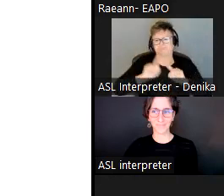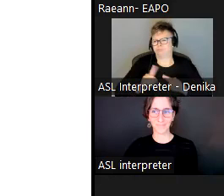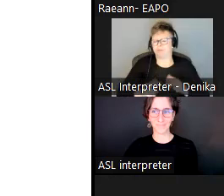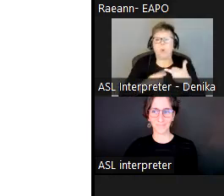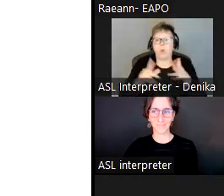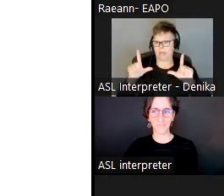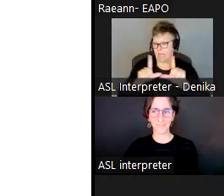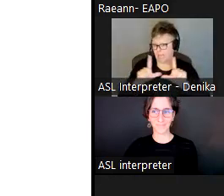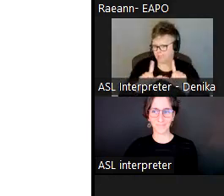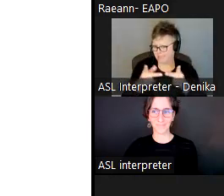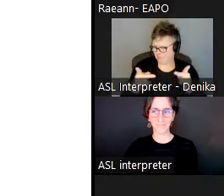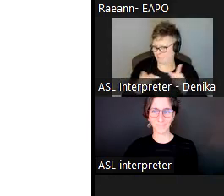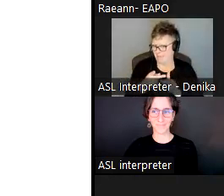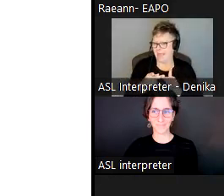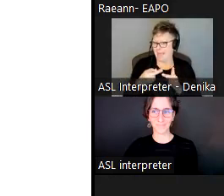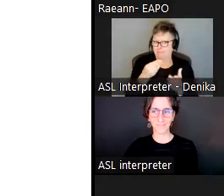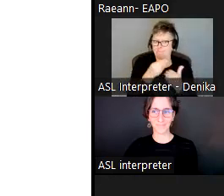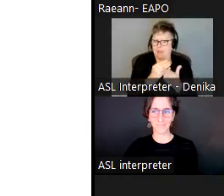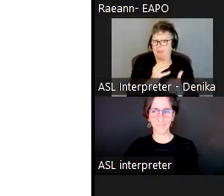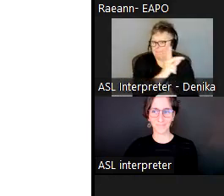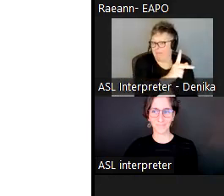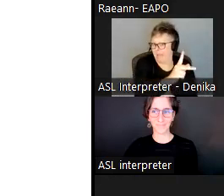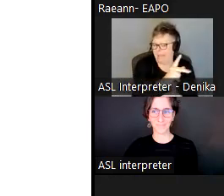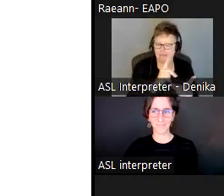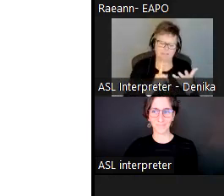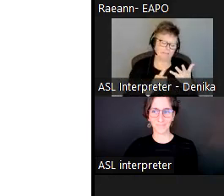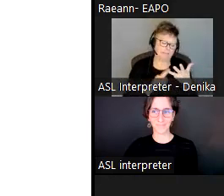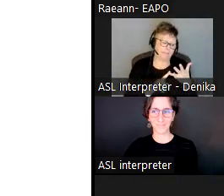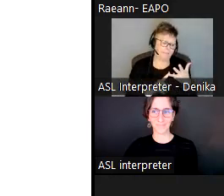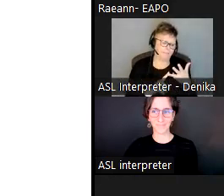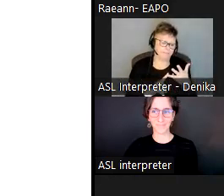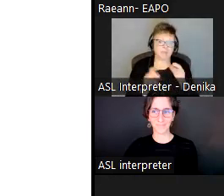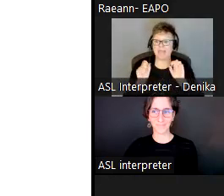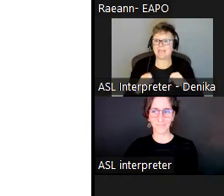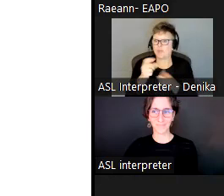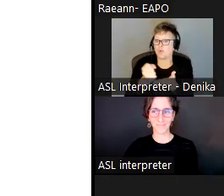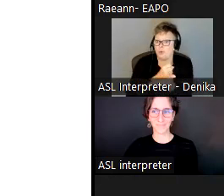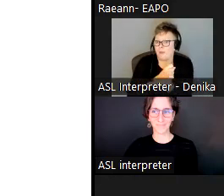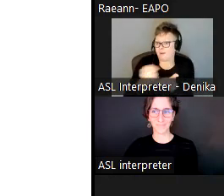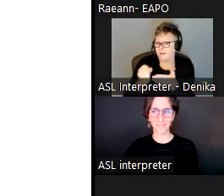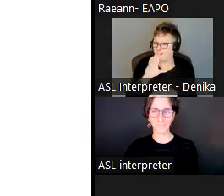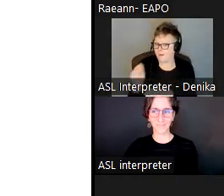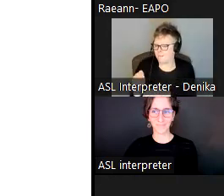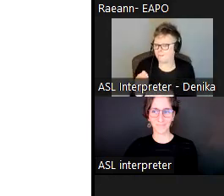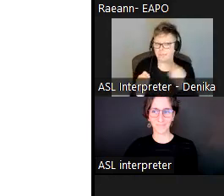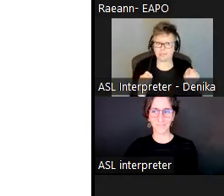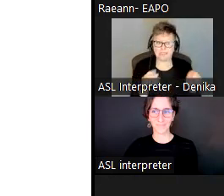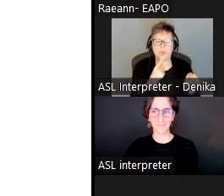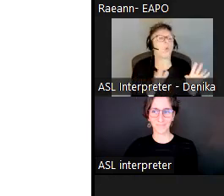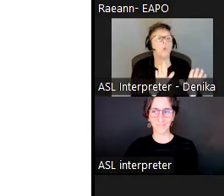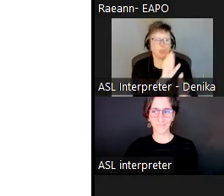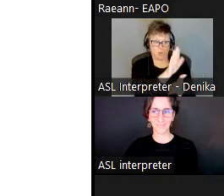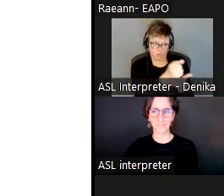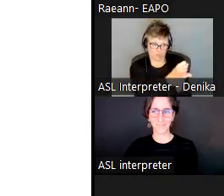plate refund was one of them. It could be they're claiming to be from your credit card company saying that your credit card has